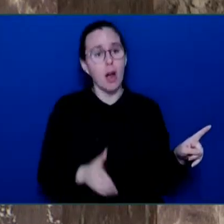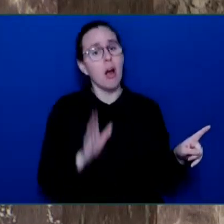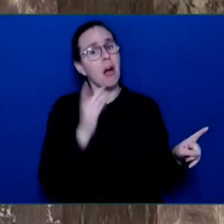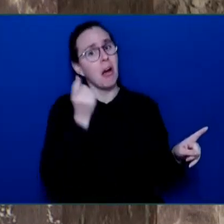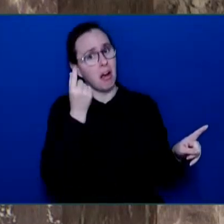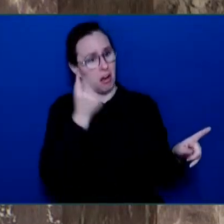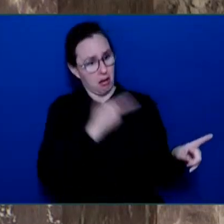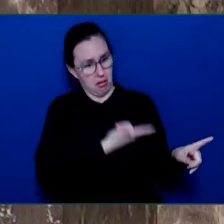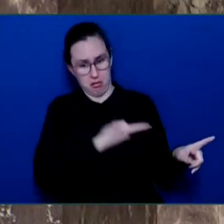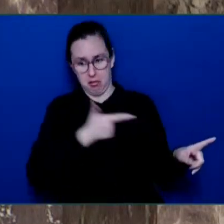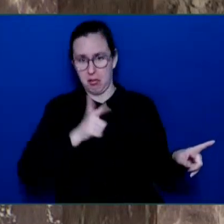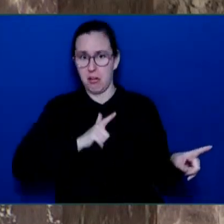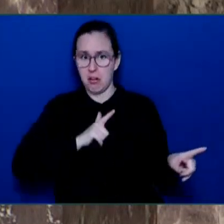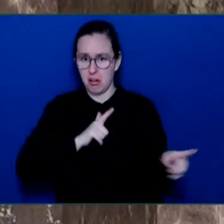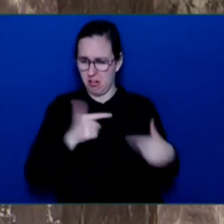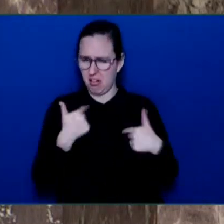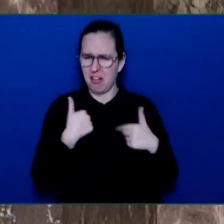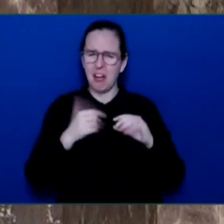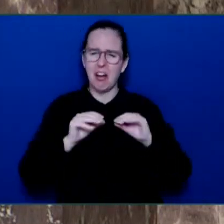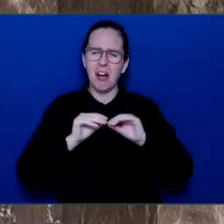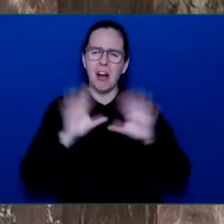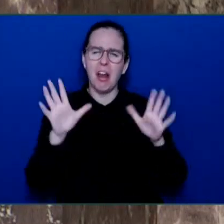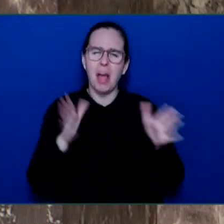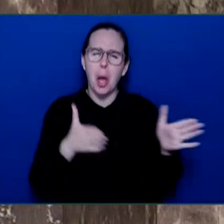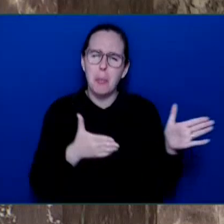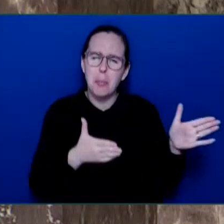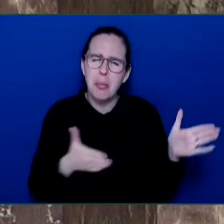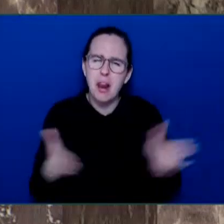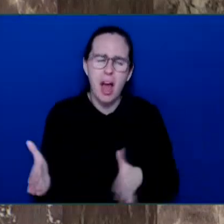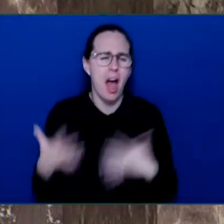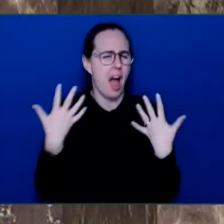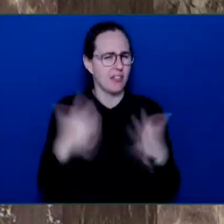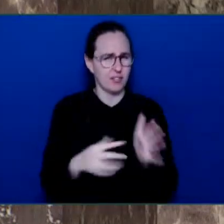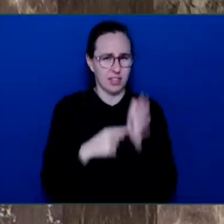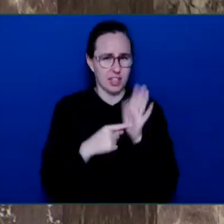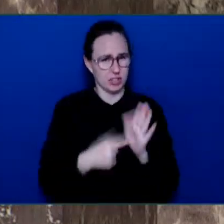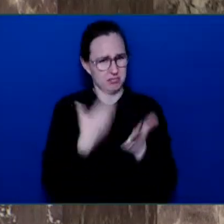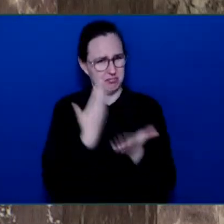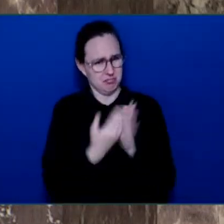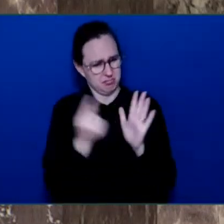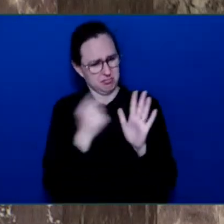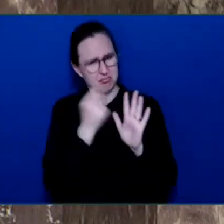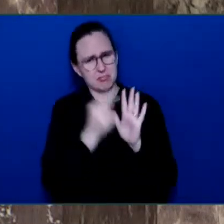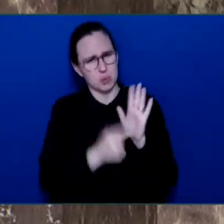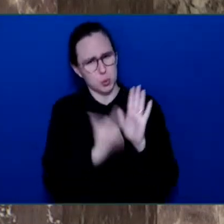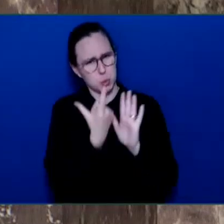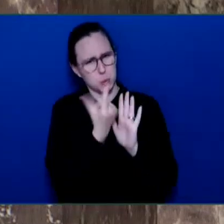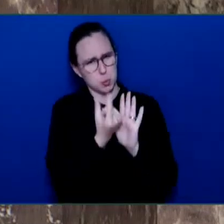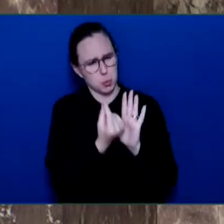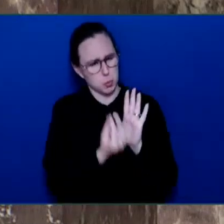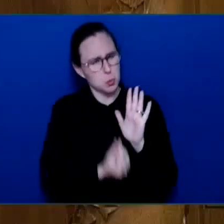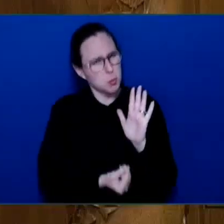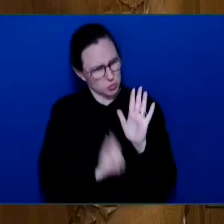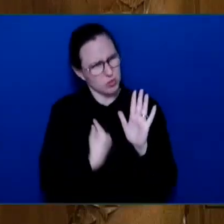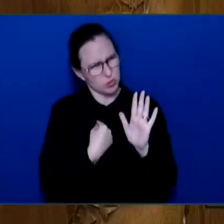identified, the Premier laid out, and we're going to continue to do that, Honourable Speaker, until we address the challenges we have ahead of us.